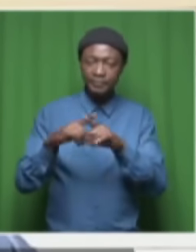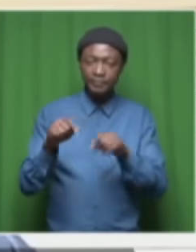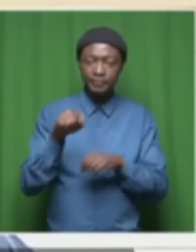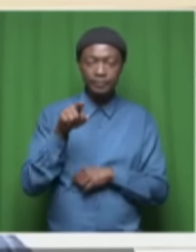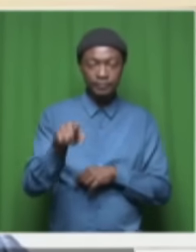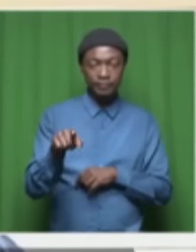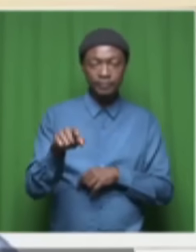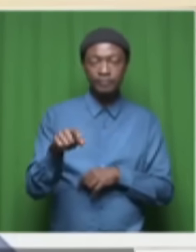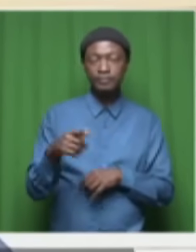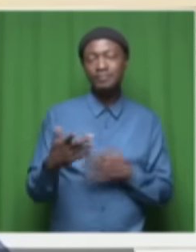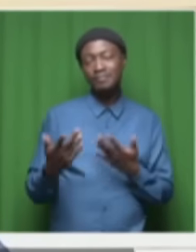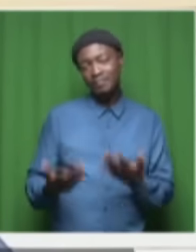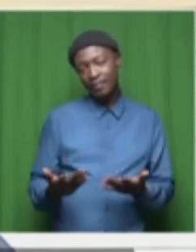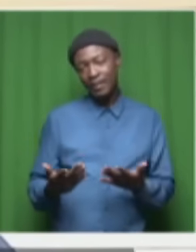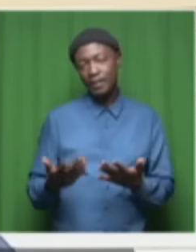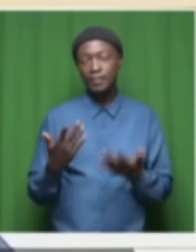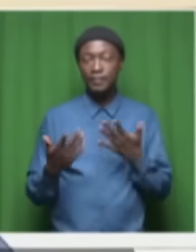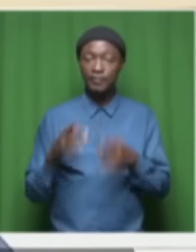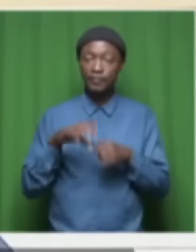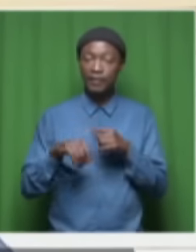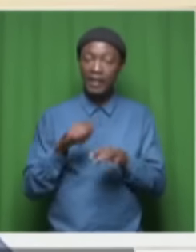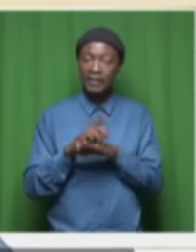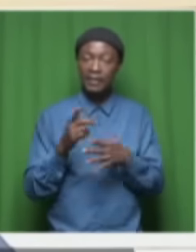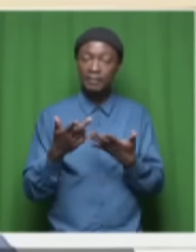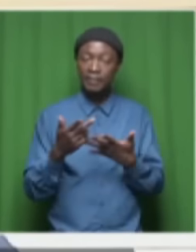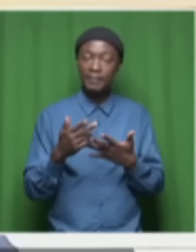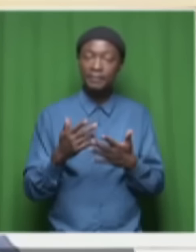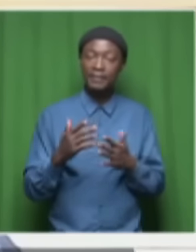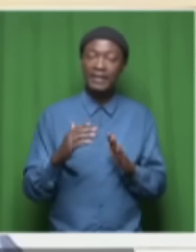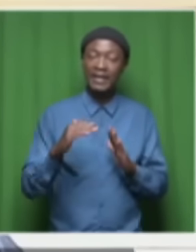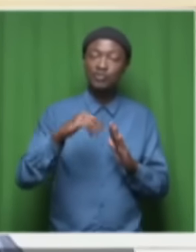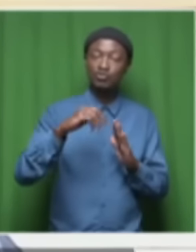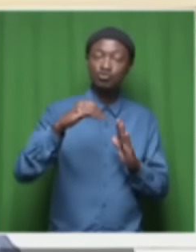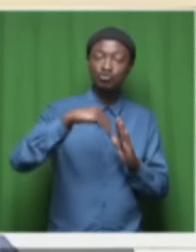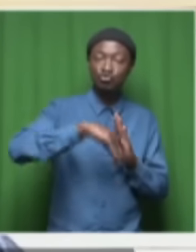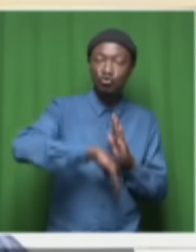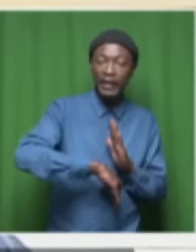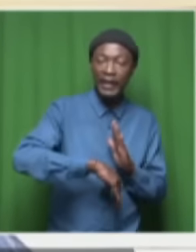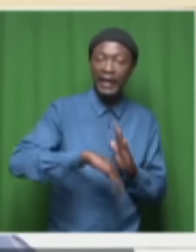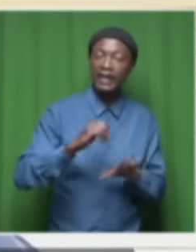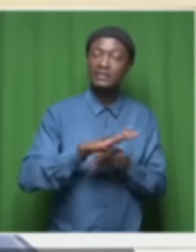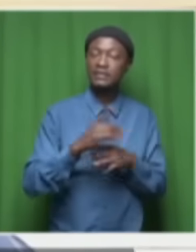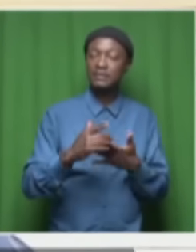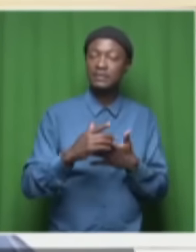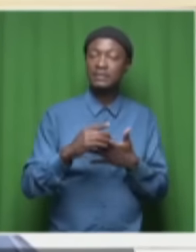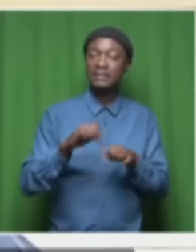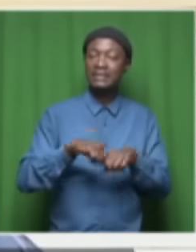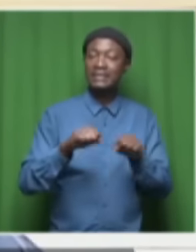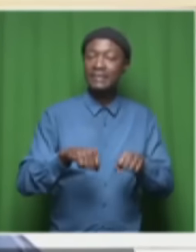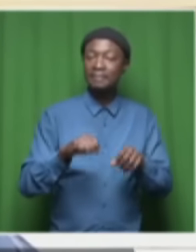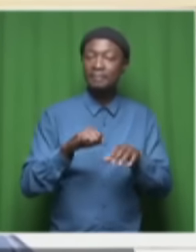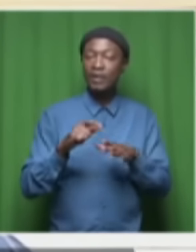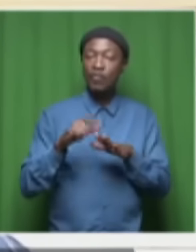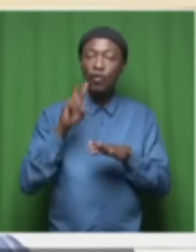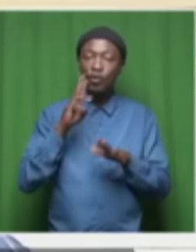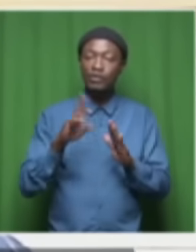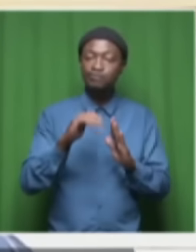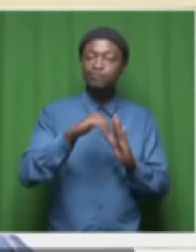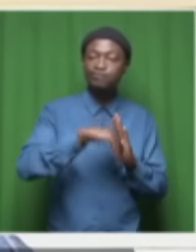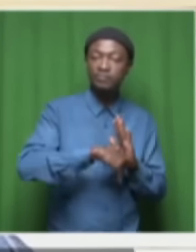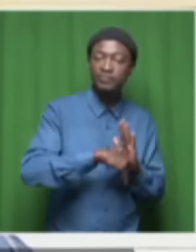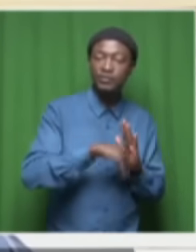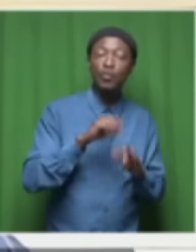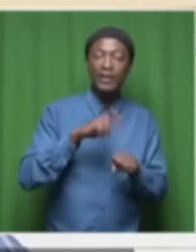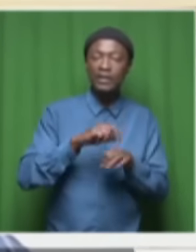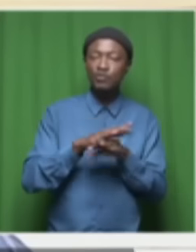the drainage system is blocked, and maybe we need to do maintenance around it. But fortunately now